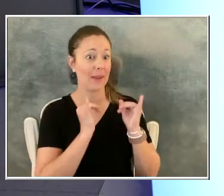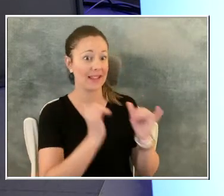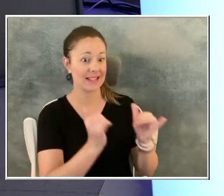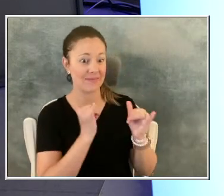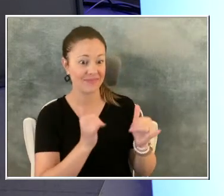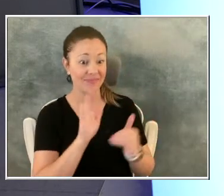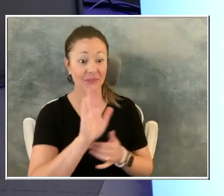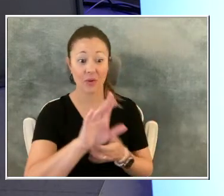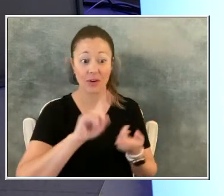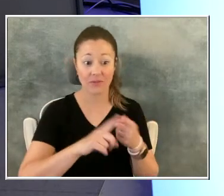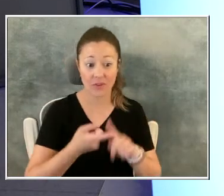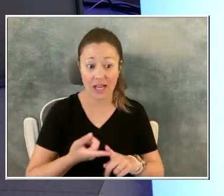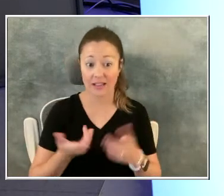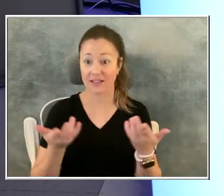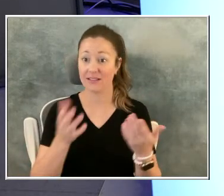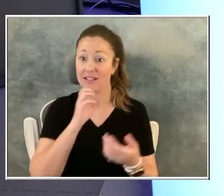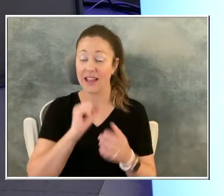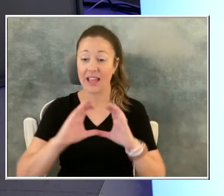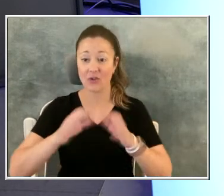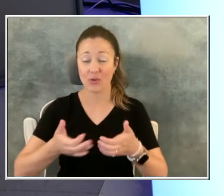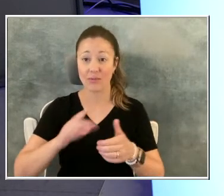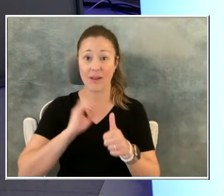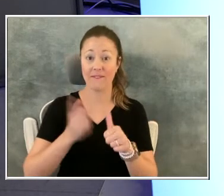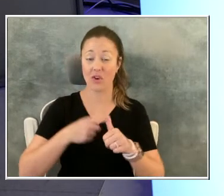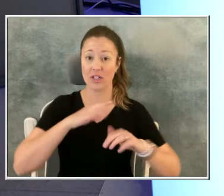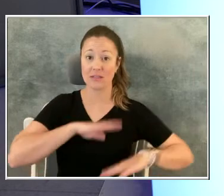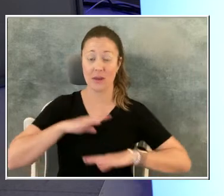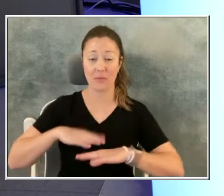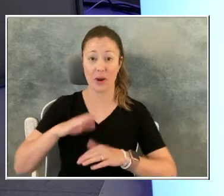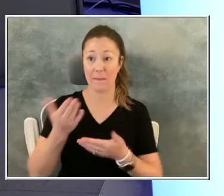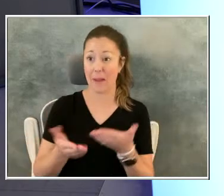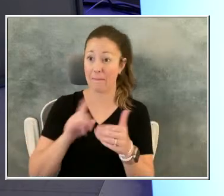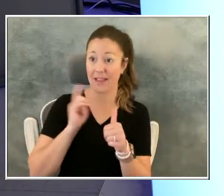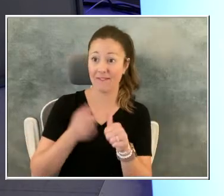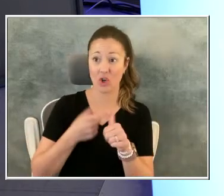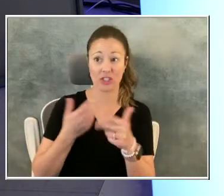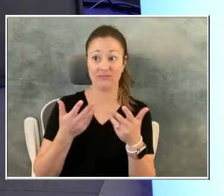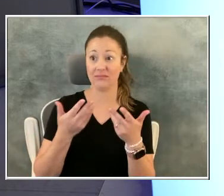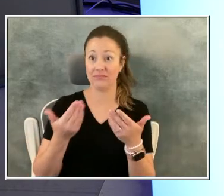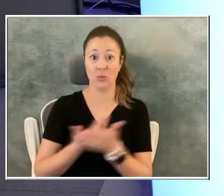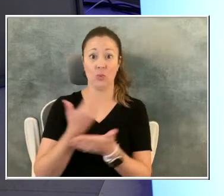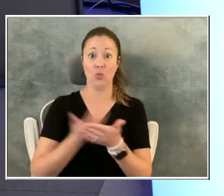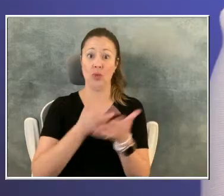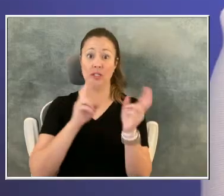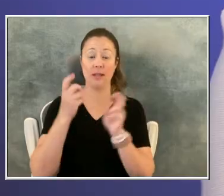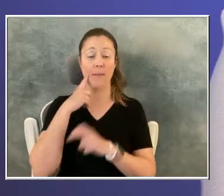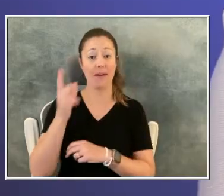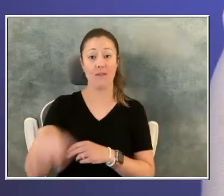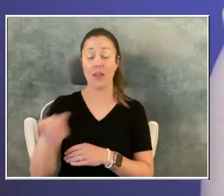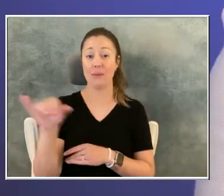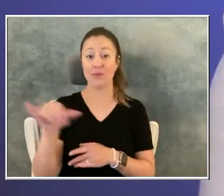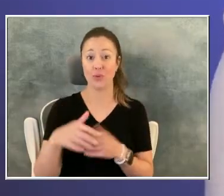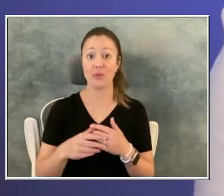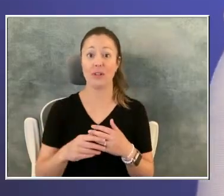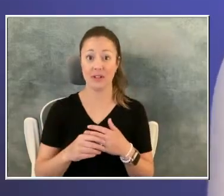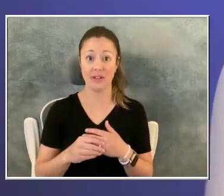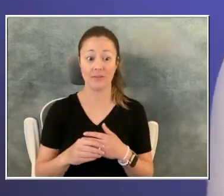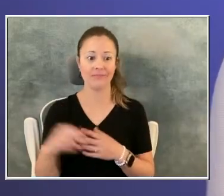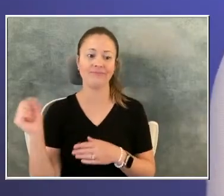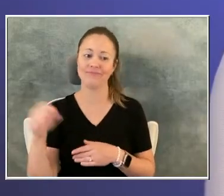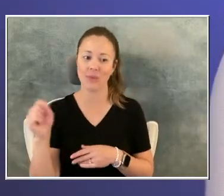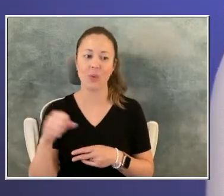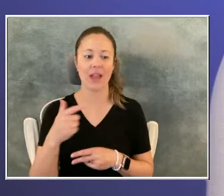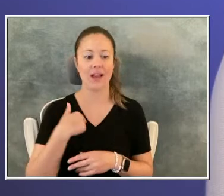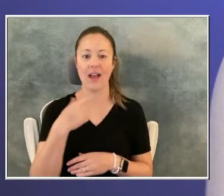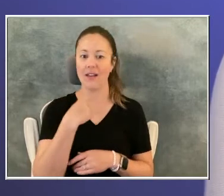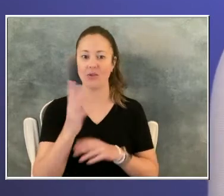in your age group just getting their first mammogram. That might have been a new topic for them as well, right? Oh, for sure. When I've told people, that I had to do,